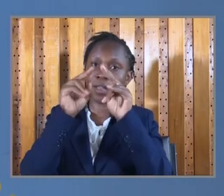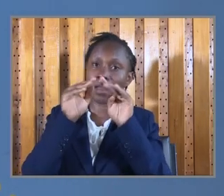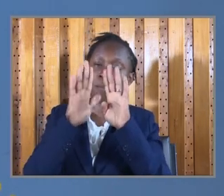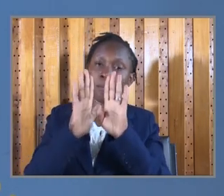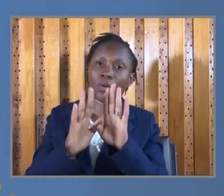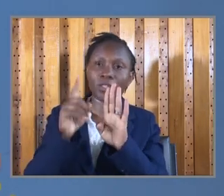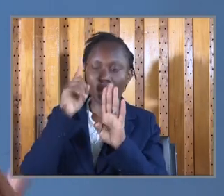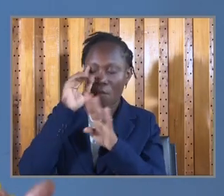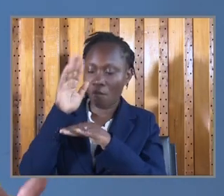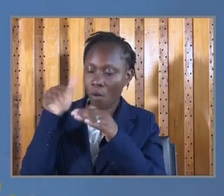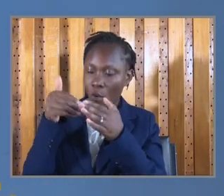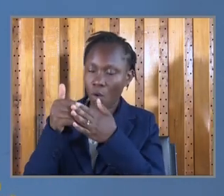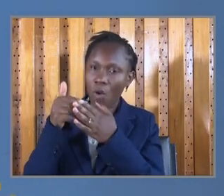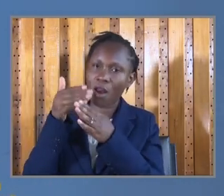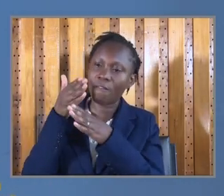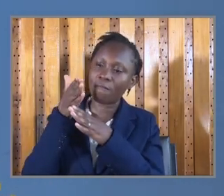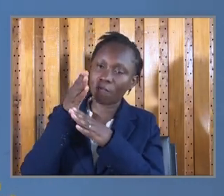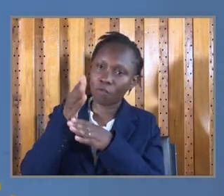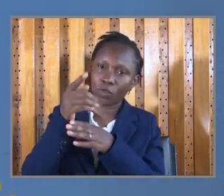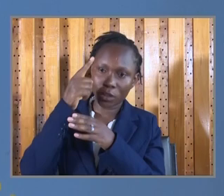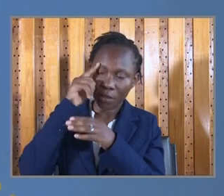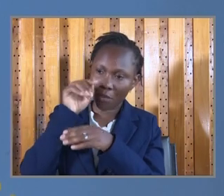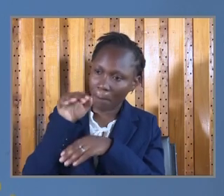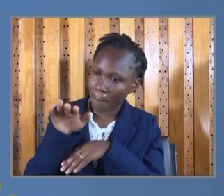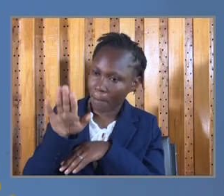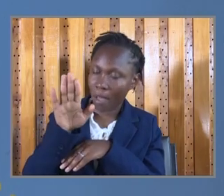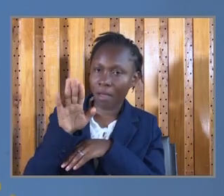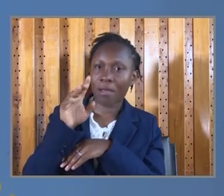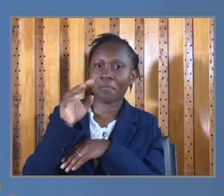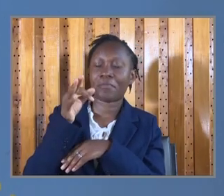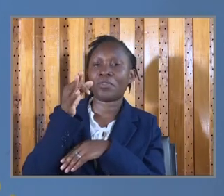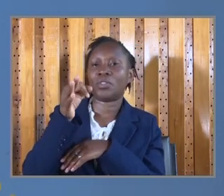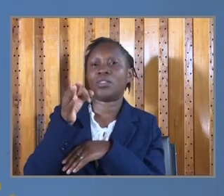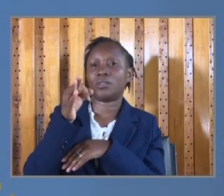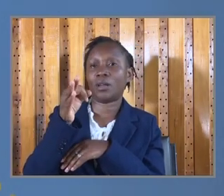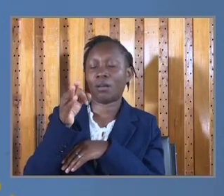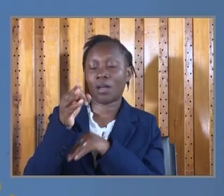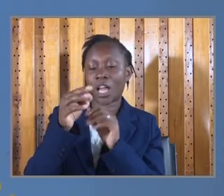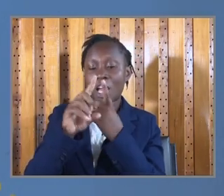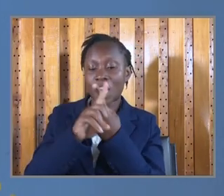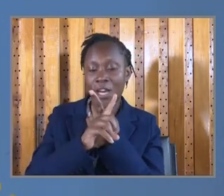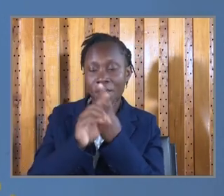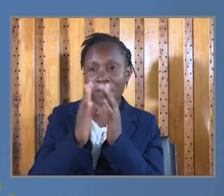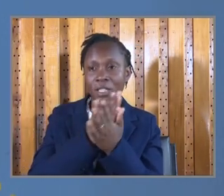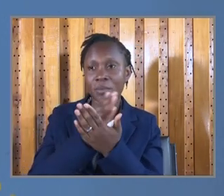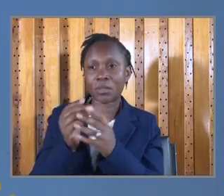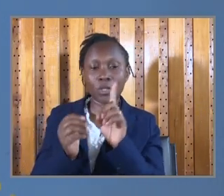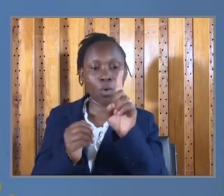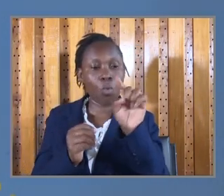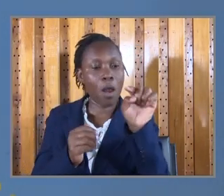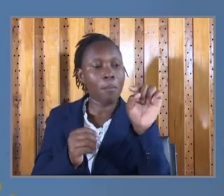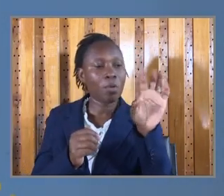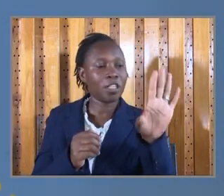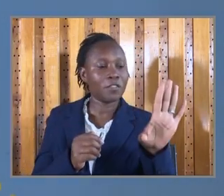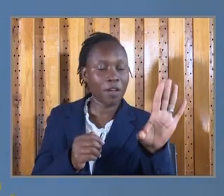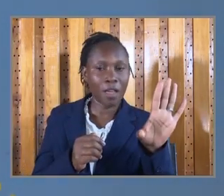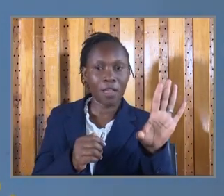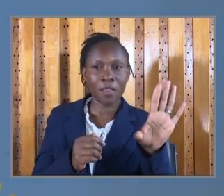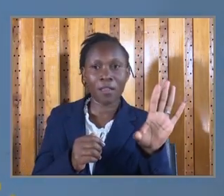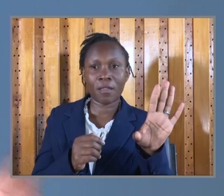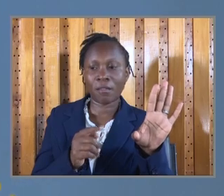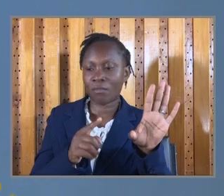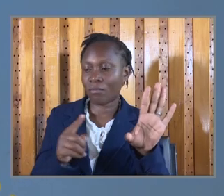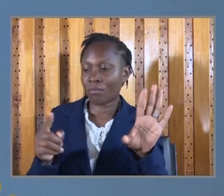for all of our future, but particularly for your future. The difference between 1.5 and 3 degree temperatures